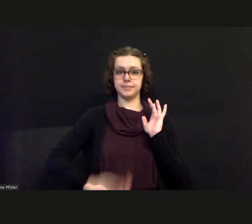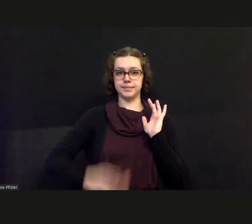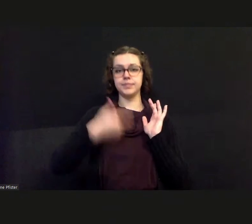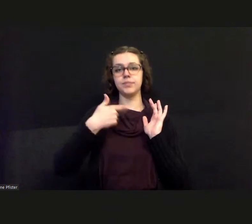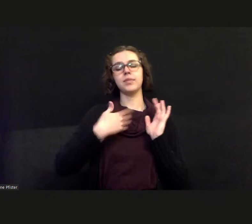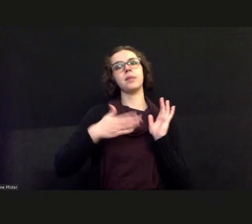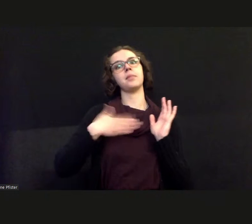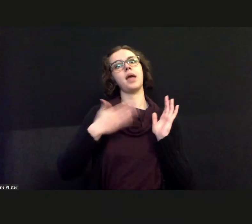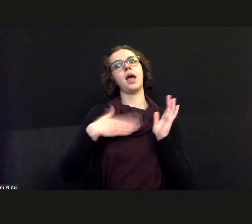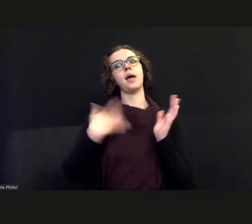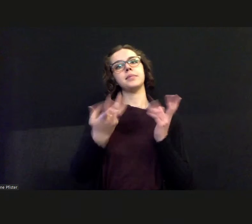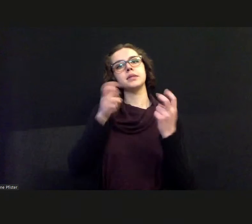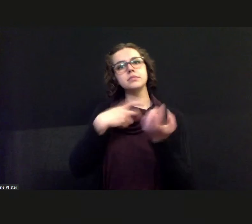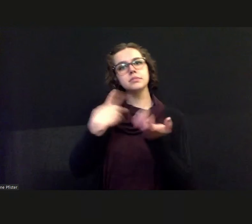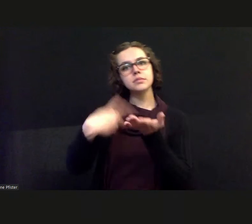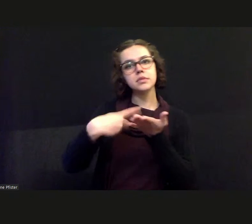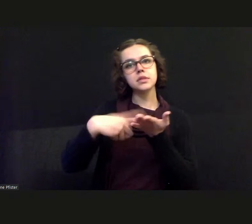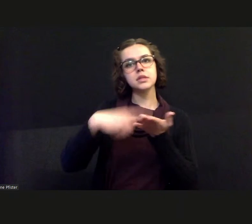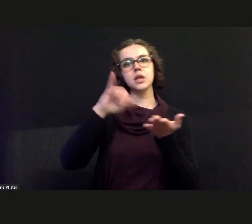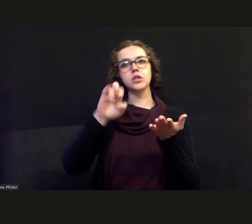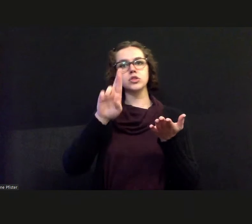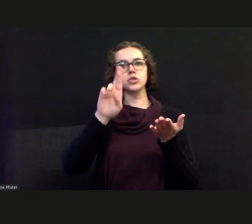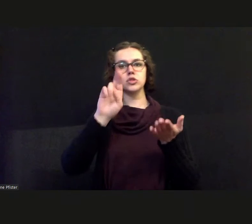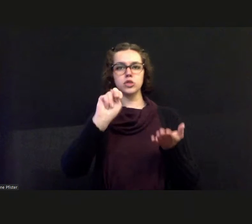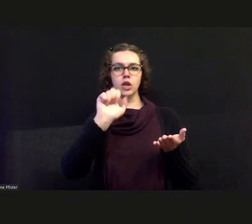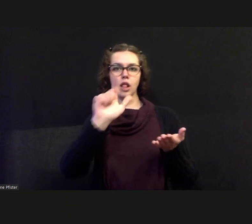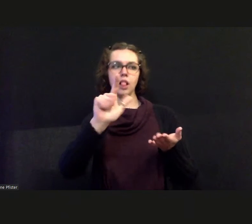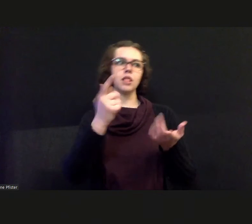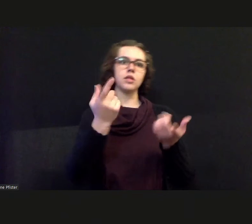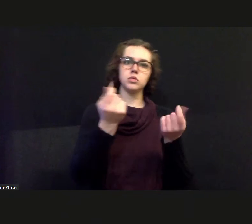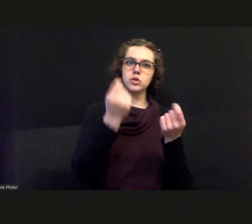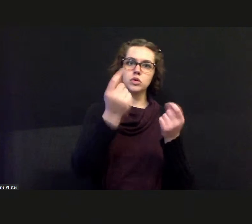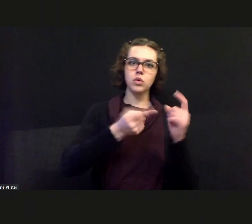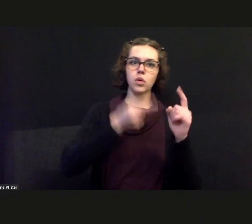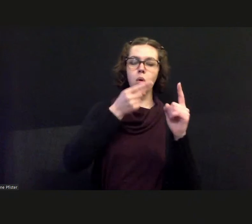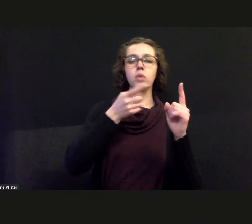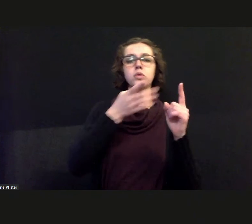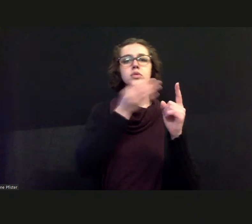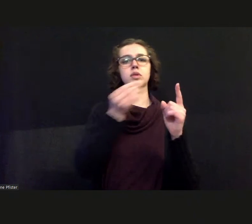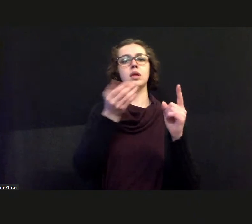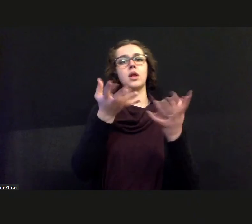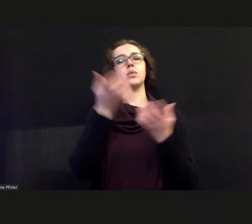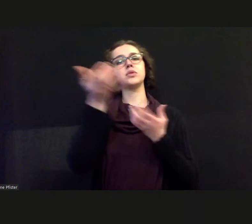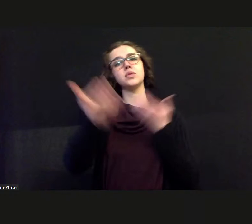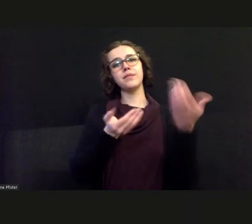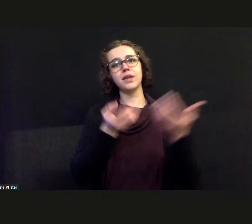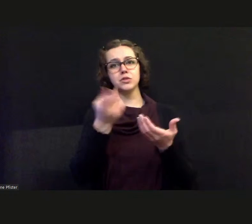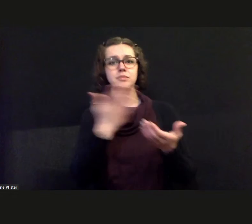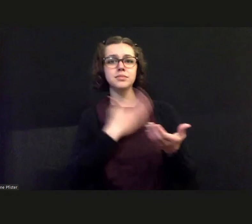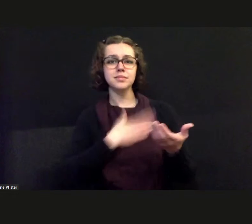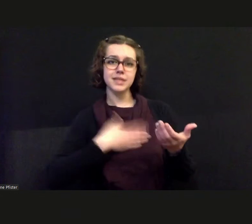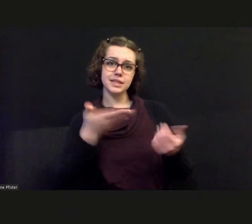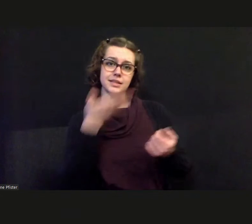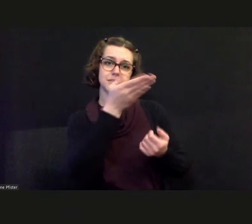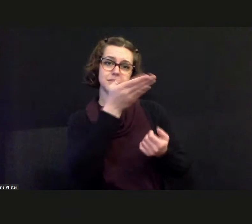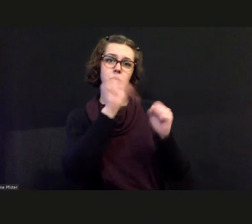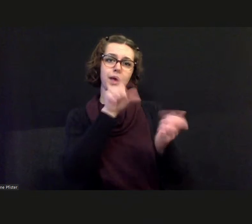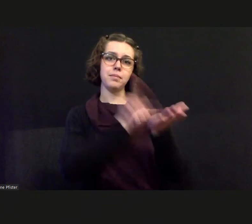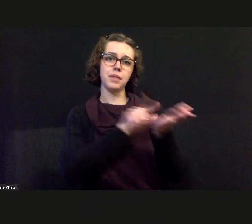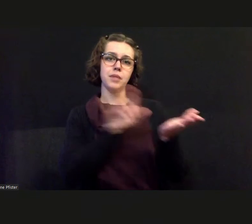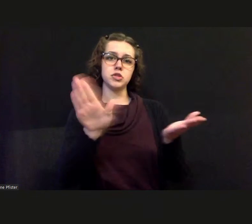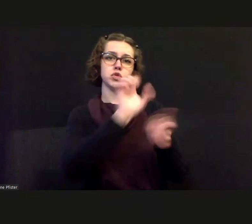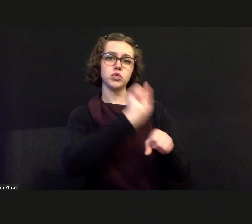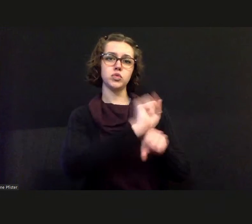the journal and what we do. And I would like to invite you to publish with us again. Thank you so much.